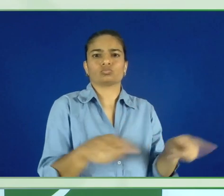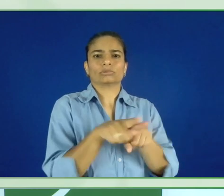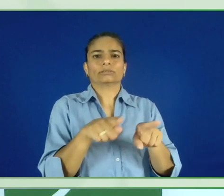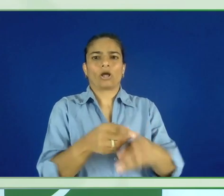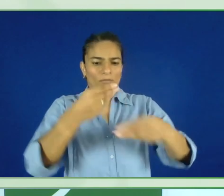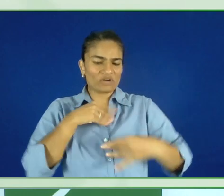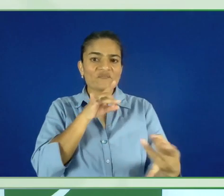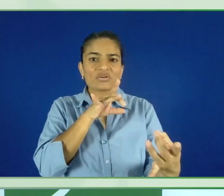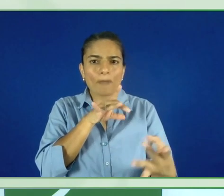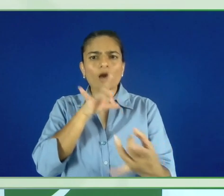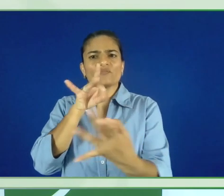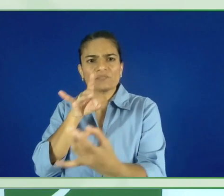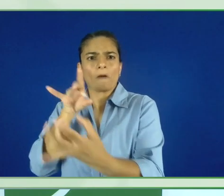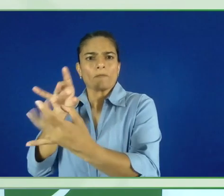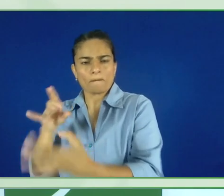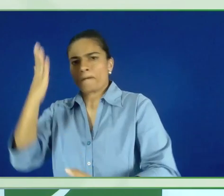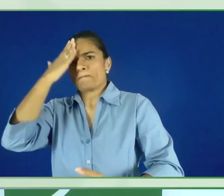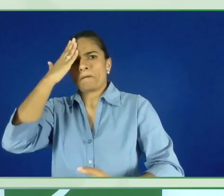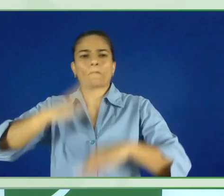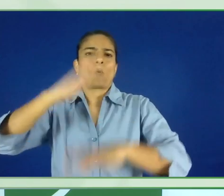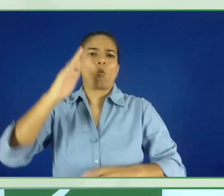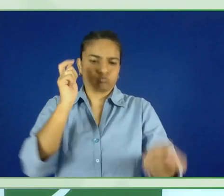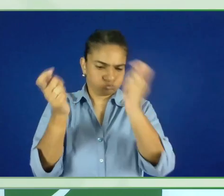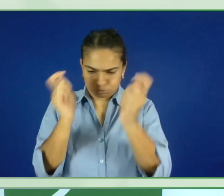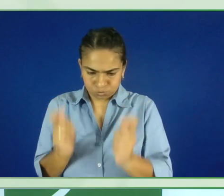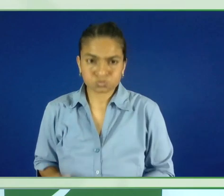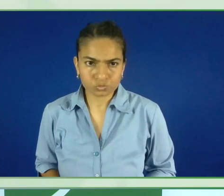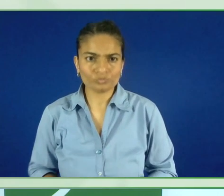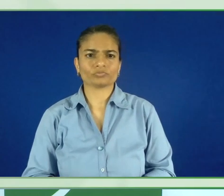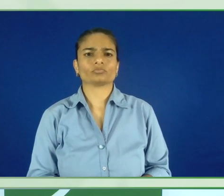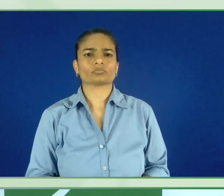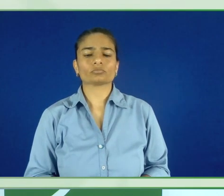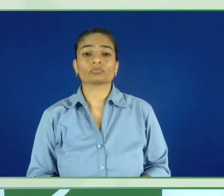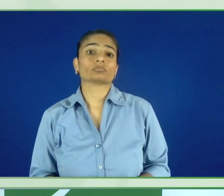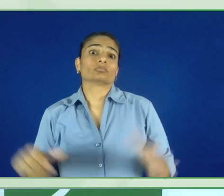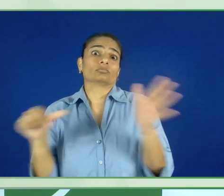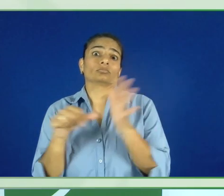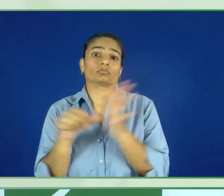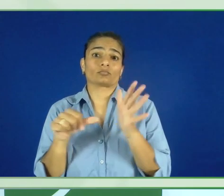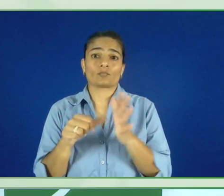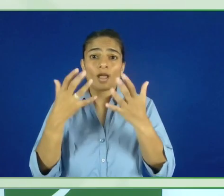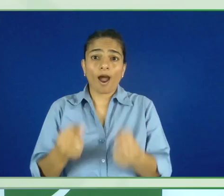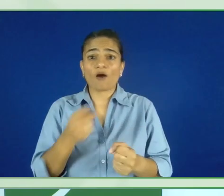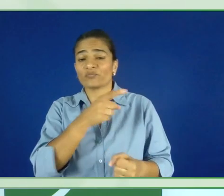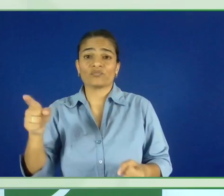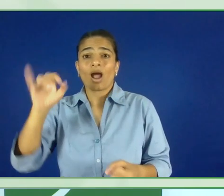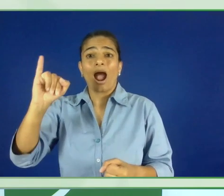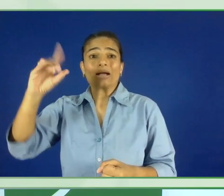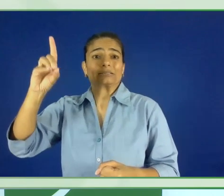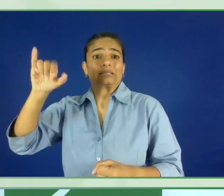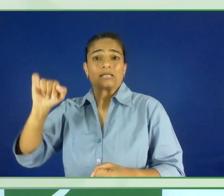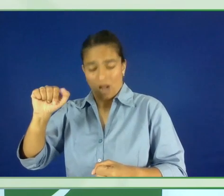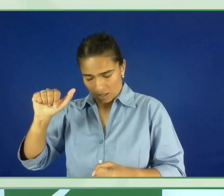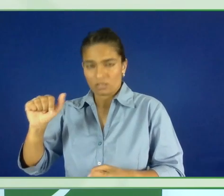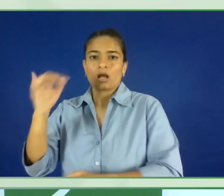as necessary. We have IDA there, that's the International Disability Alliance, because as we are here, TPOs, the voice